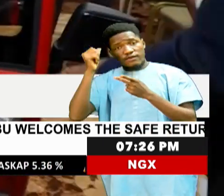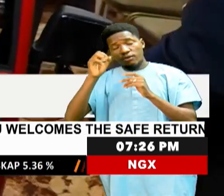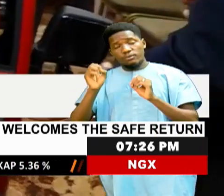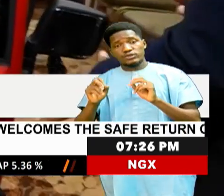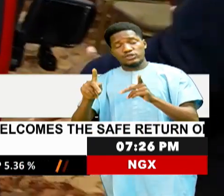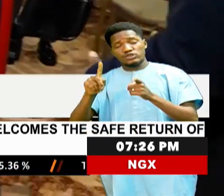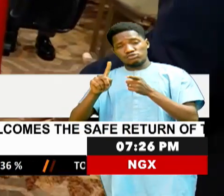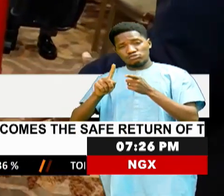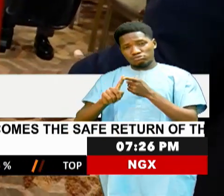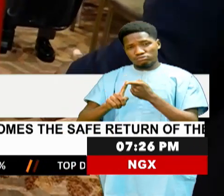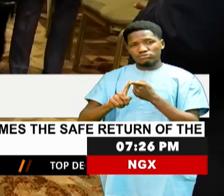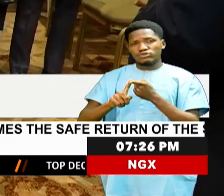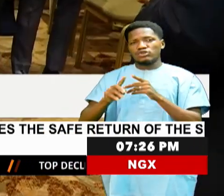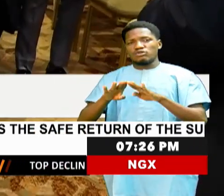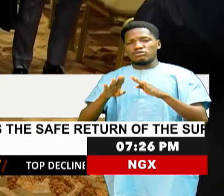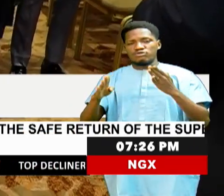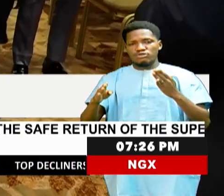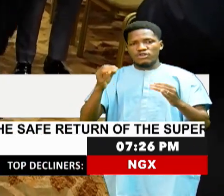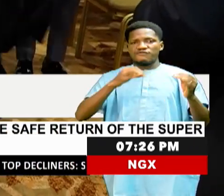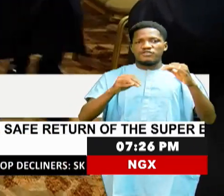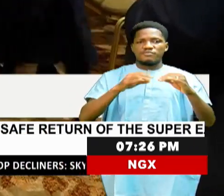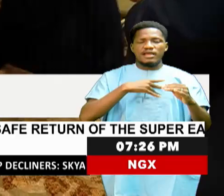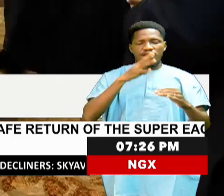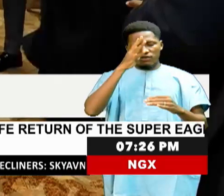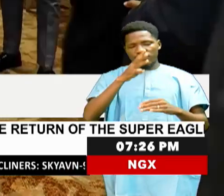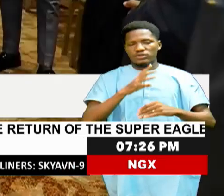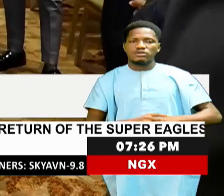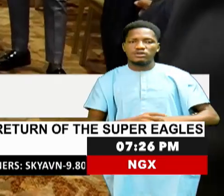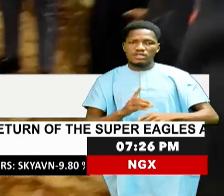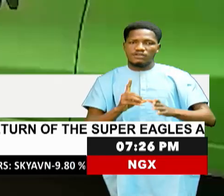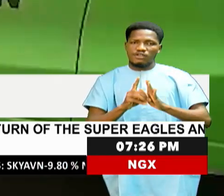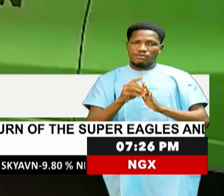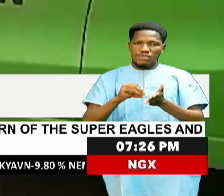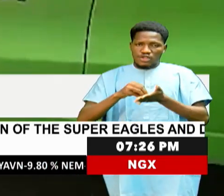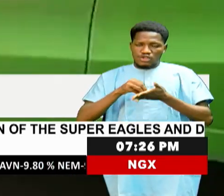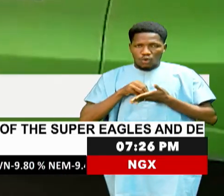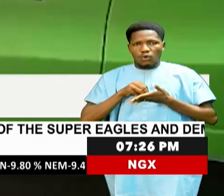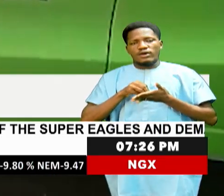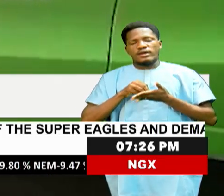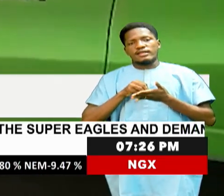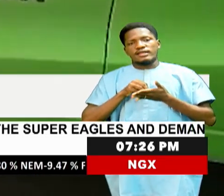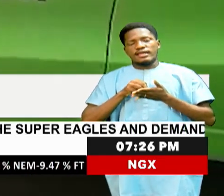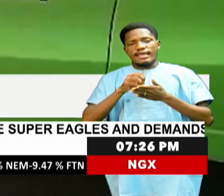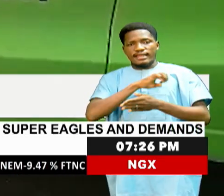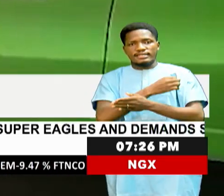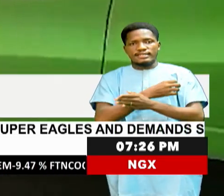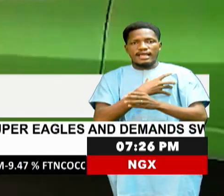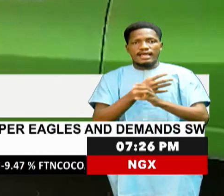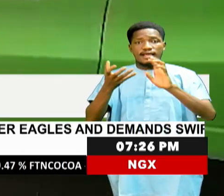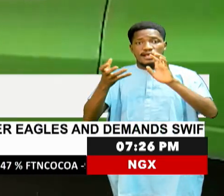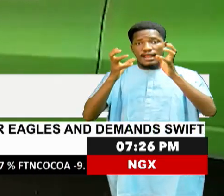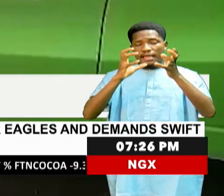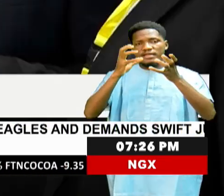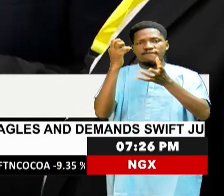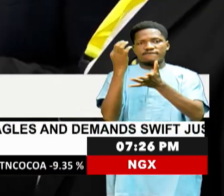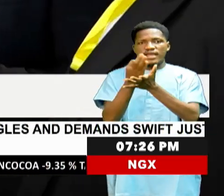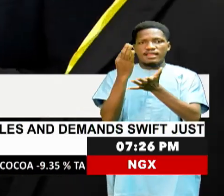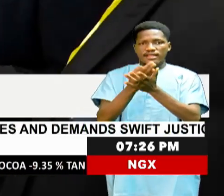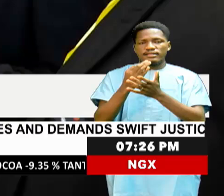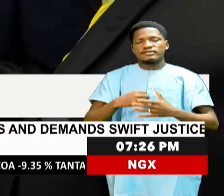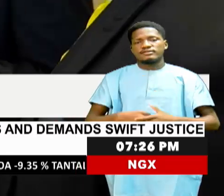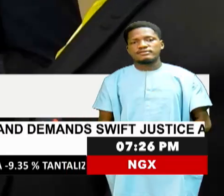investments and innovations, as well as developing its own energy and climate financing suitable for its peculiar